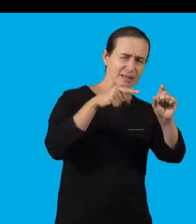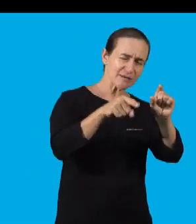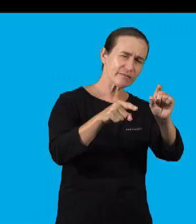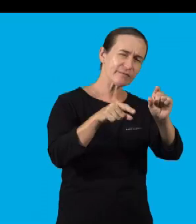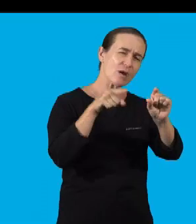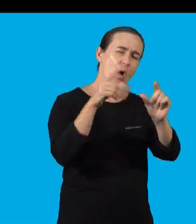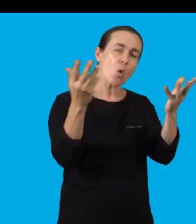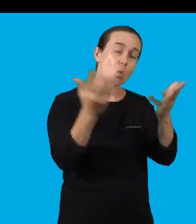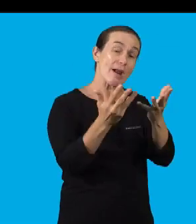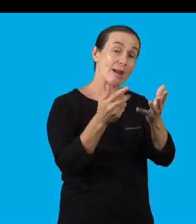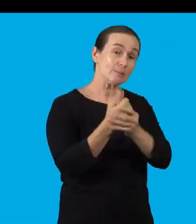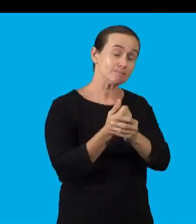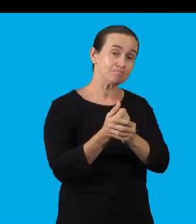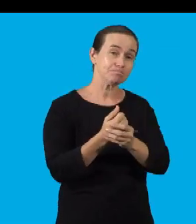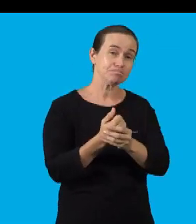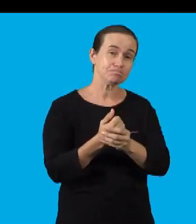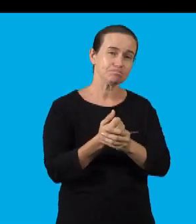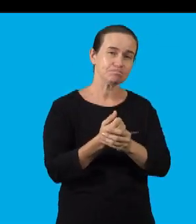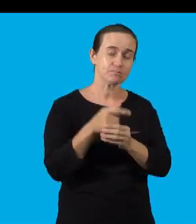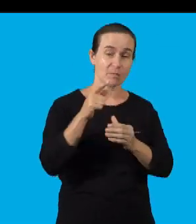given and look at where our